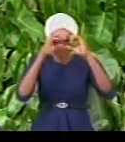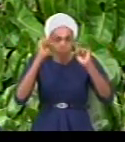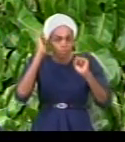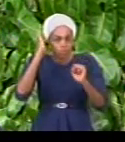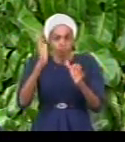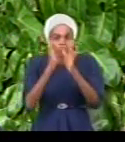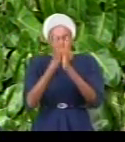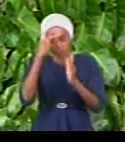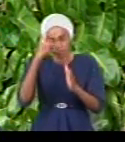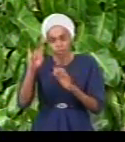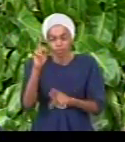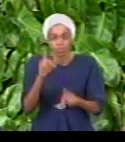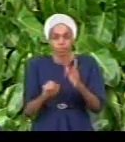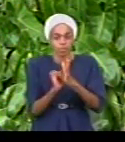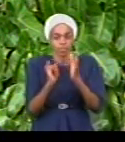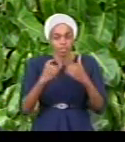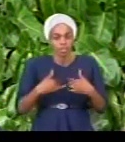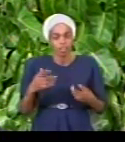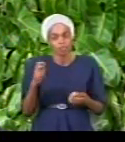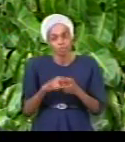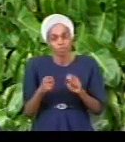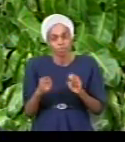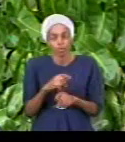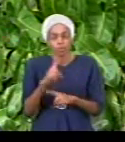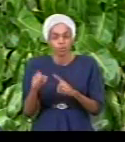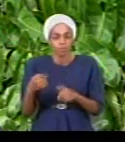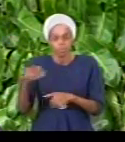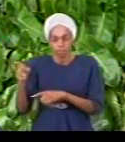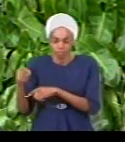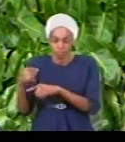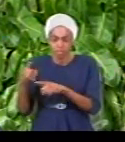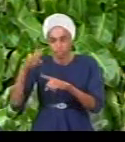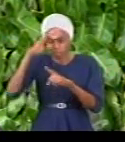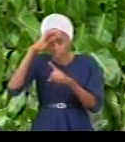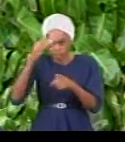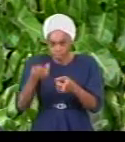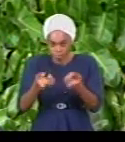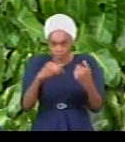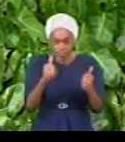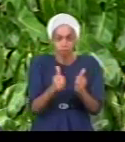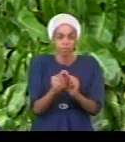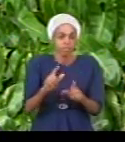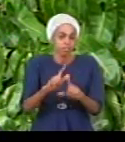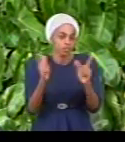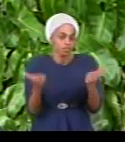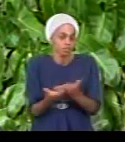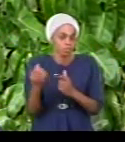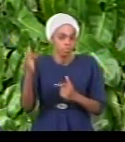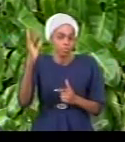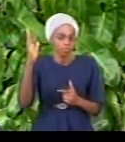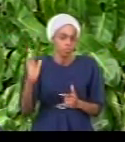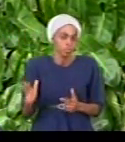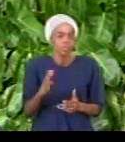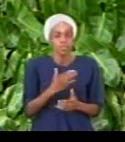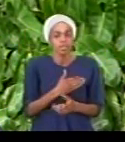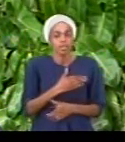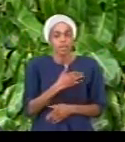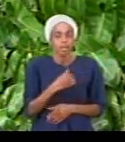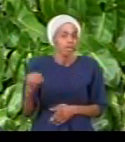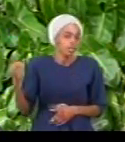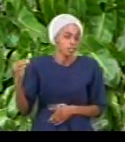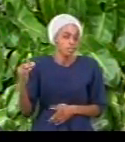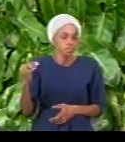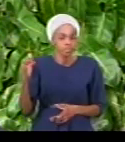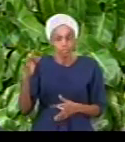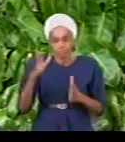and GS was connected and he prayed for us. After the prayer, I feel some